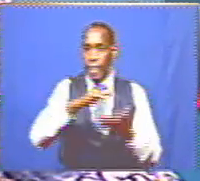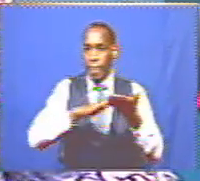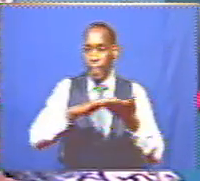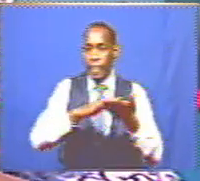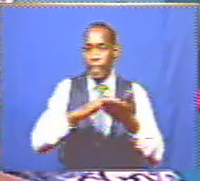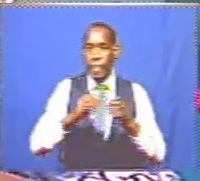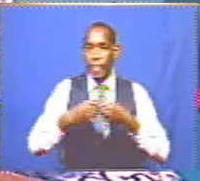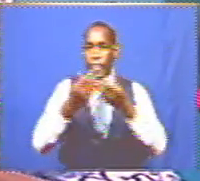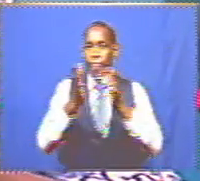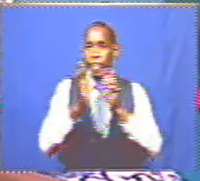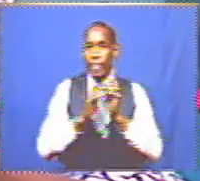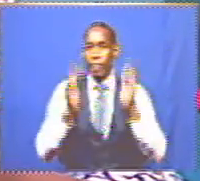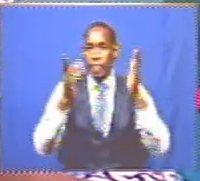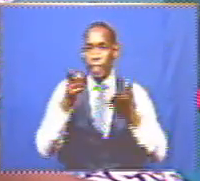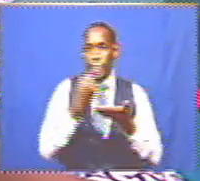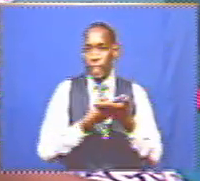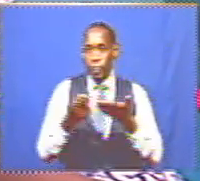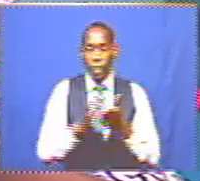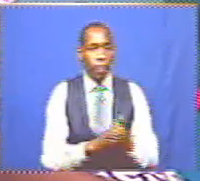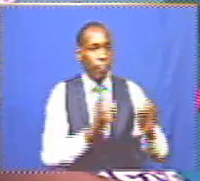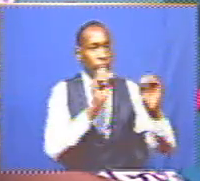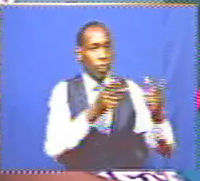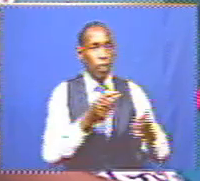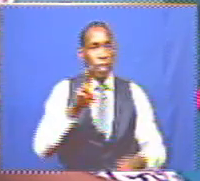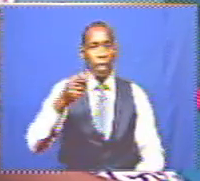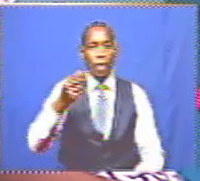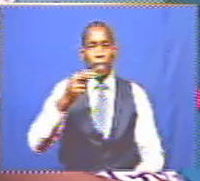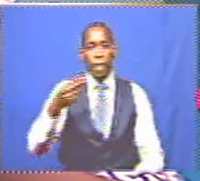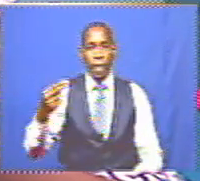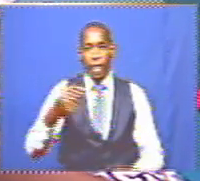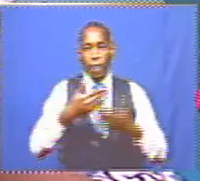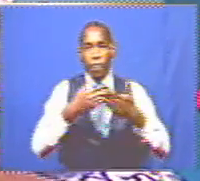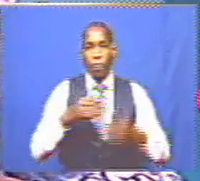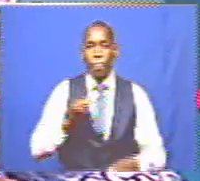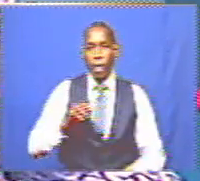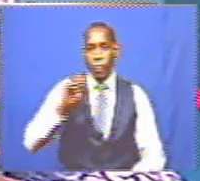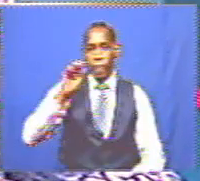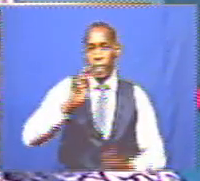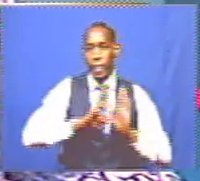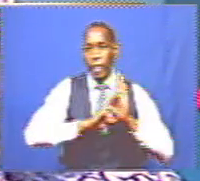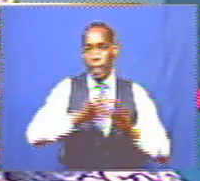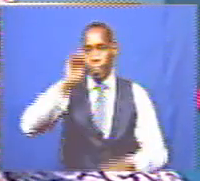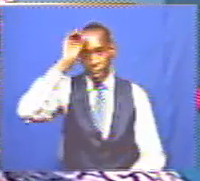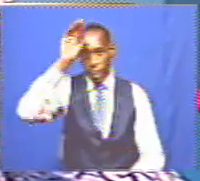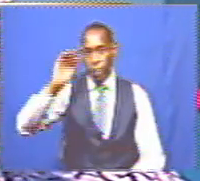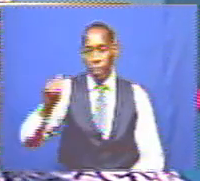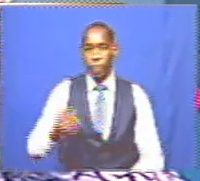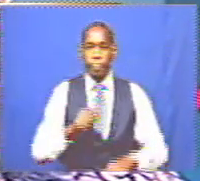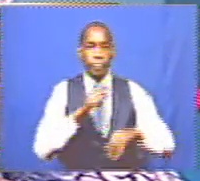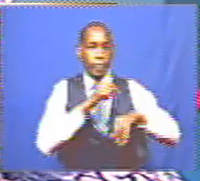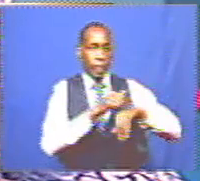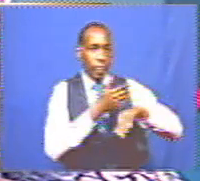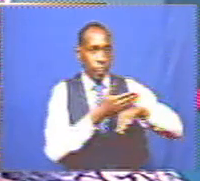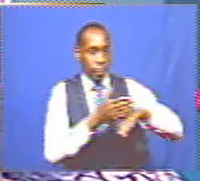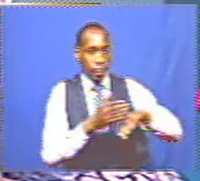giving them Christmas this week. Anna Nyokabi, former women rep for Kiambu County, thank you so much for making time for us. That's all the time we had for